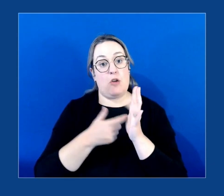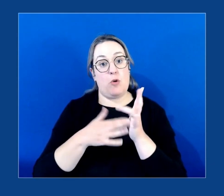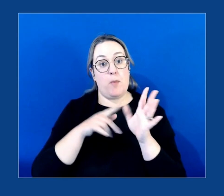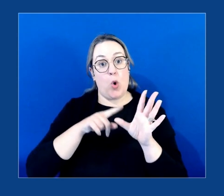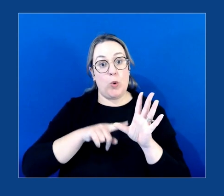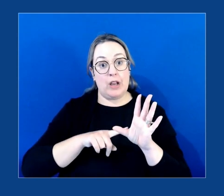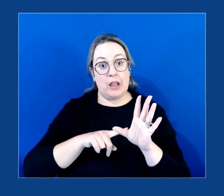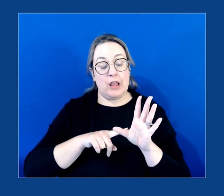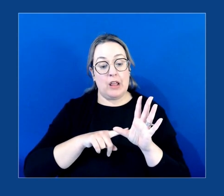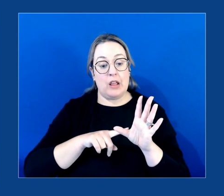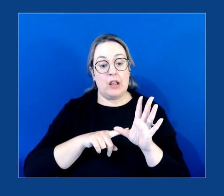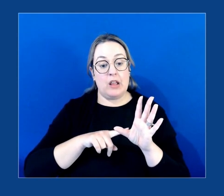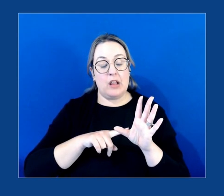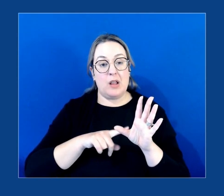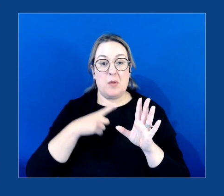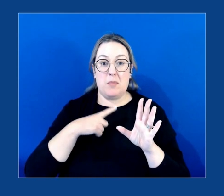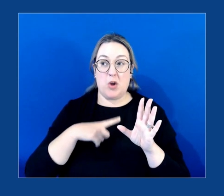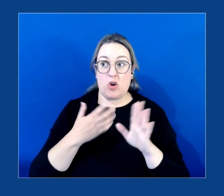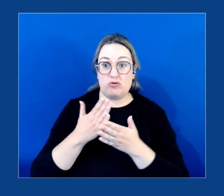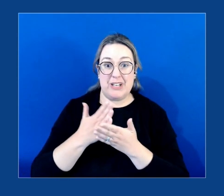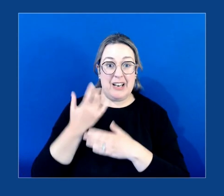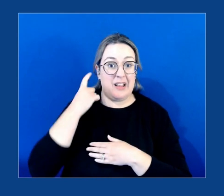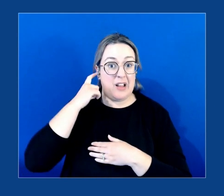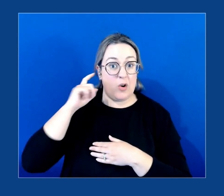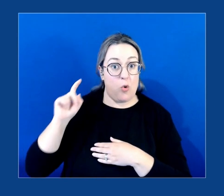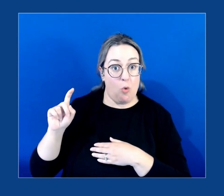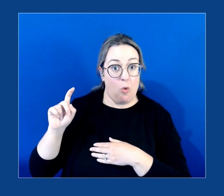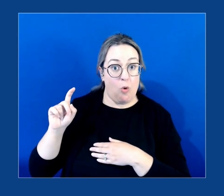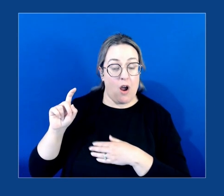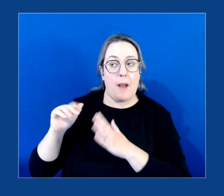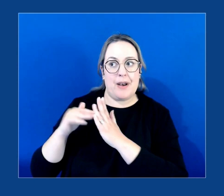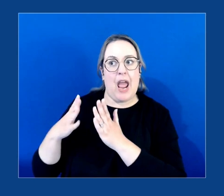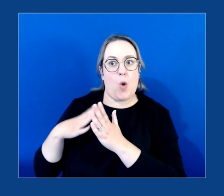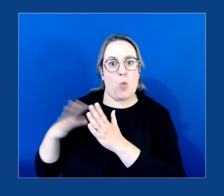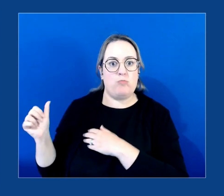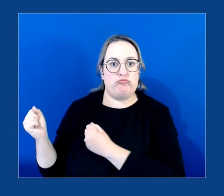they're being ignored really, and we want to bring it back. Most of the